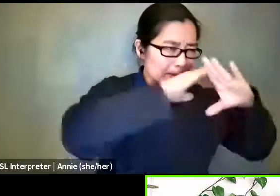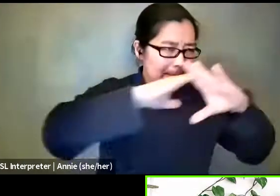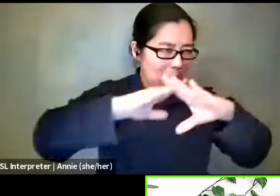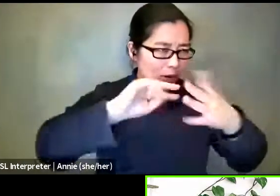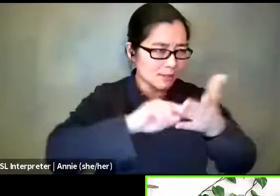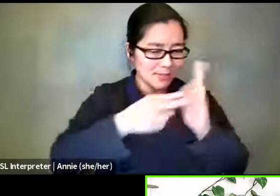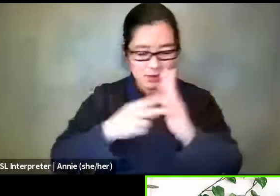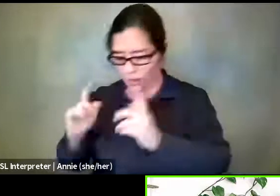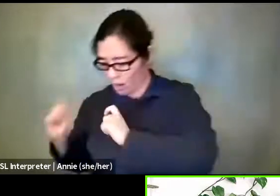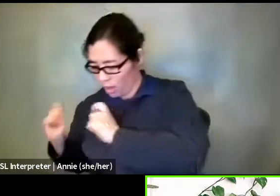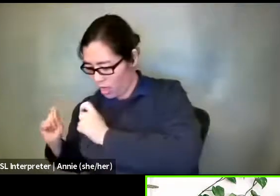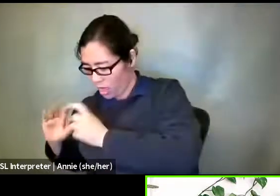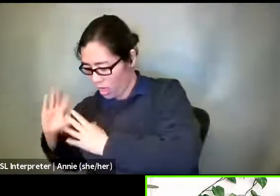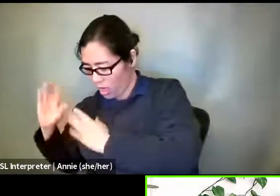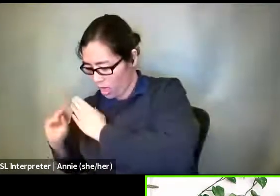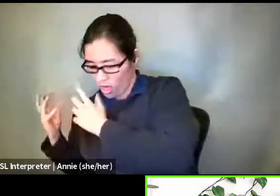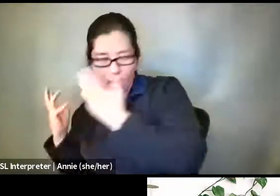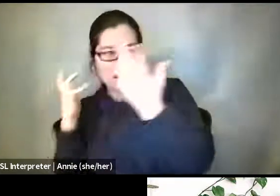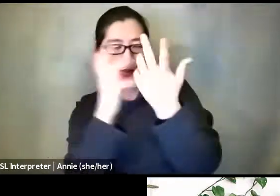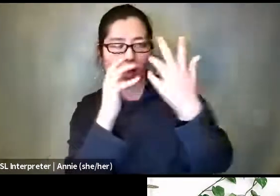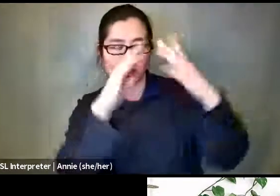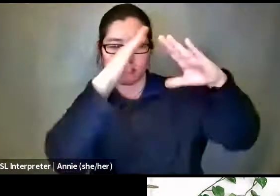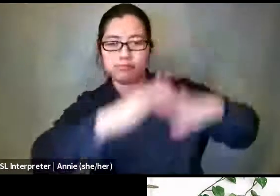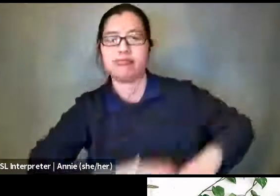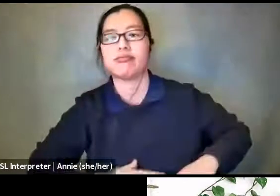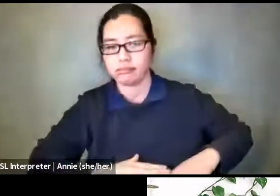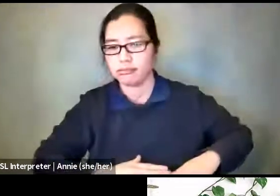students face. Yeah, and